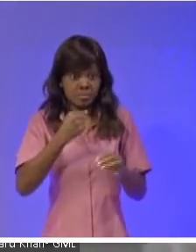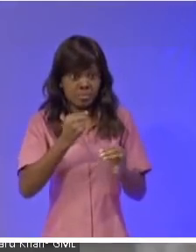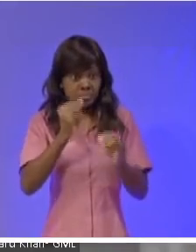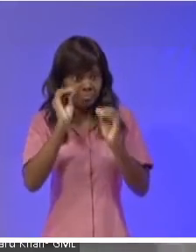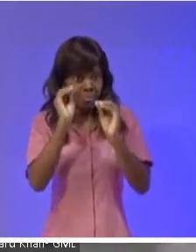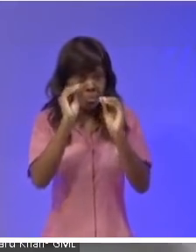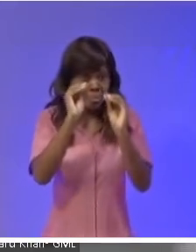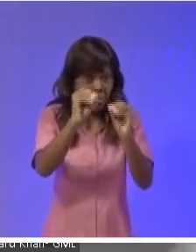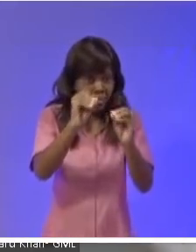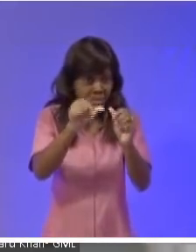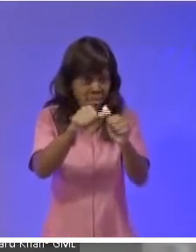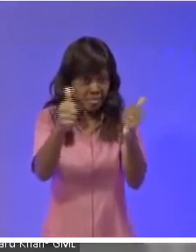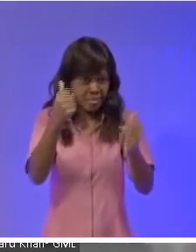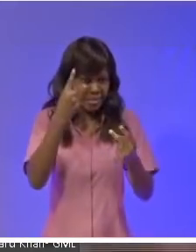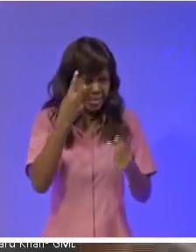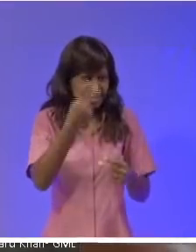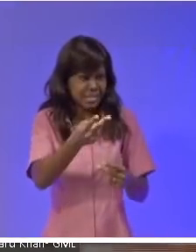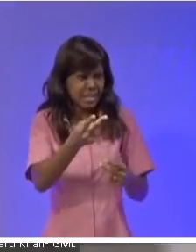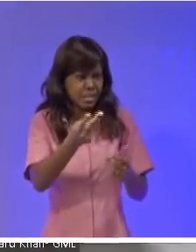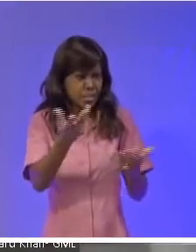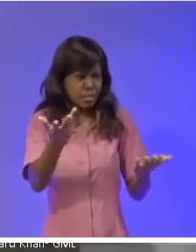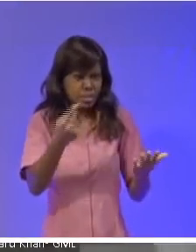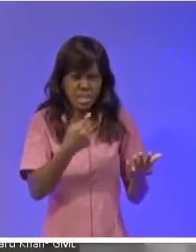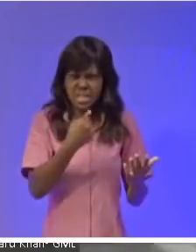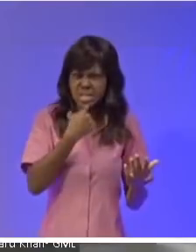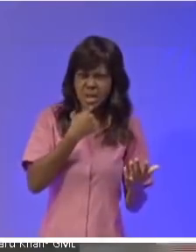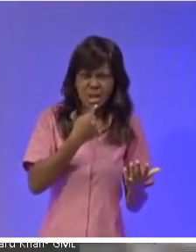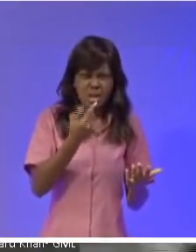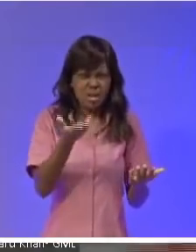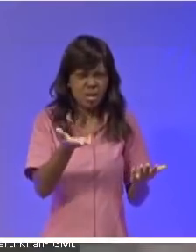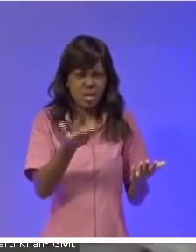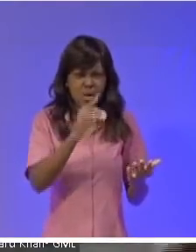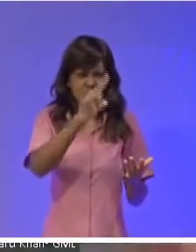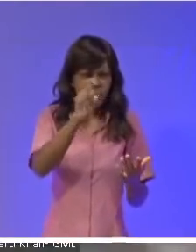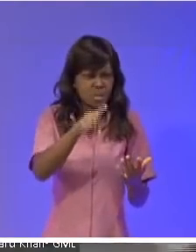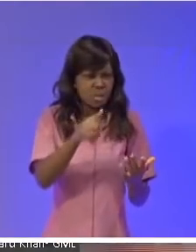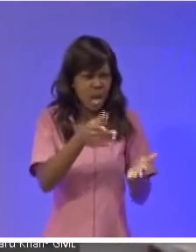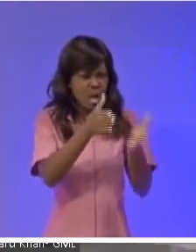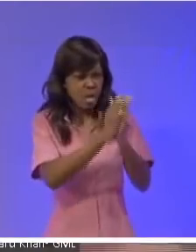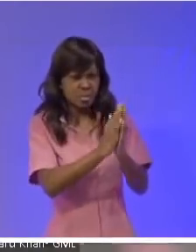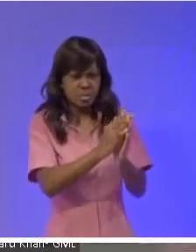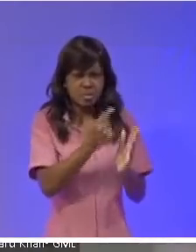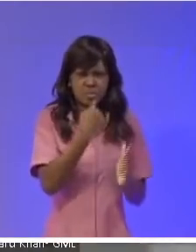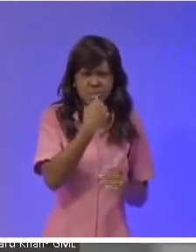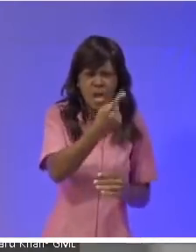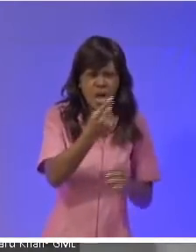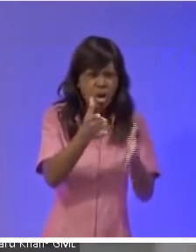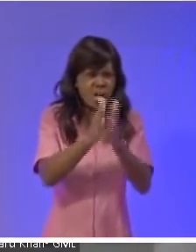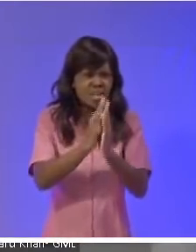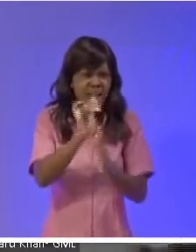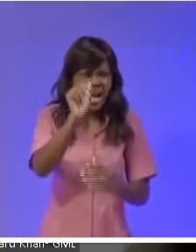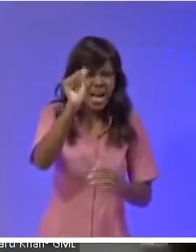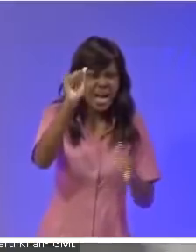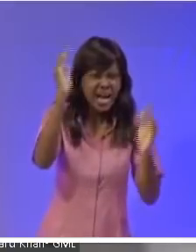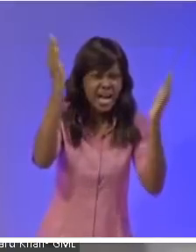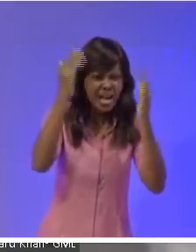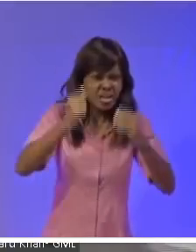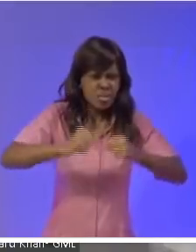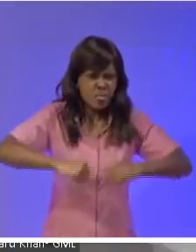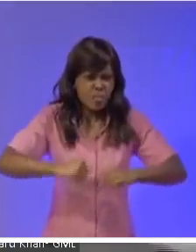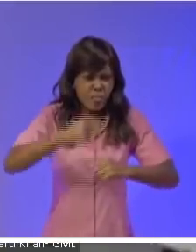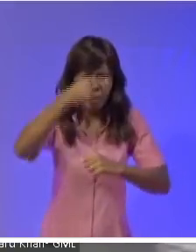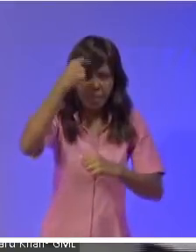clarification and I tell you ask Al because I don't know, I mean, that seems a bit contradictory. I mean, and after